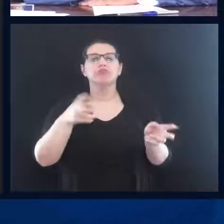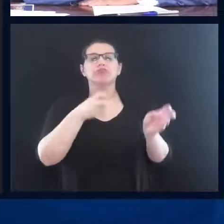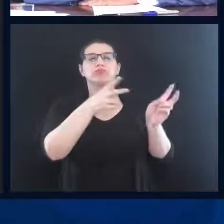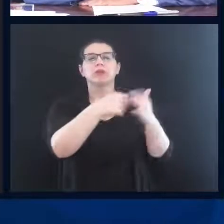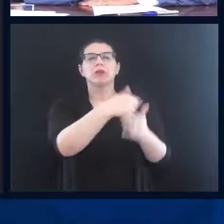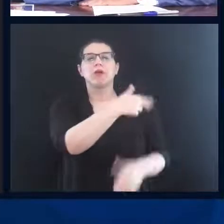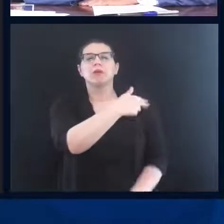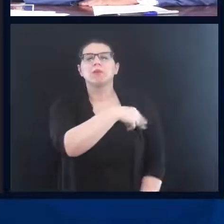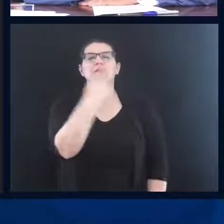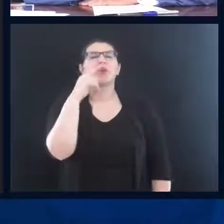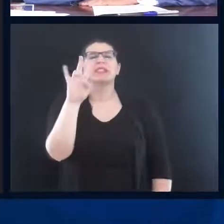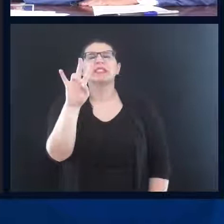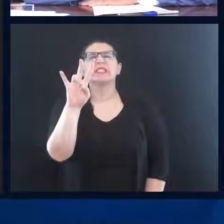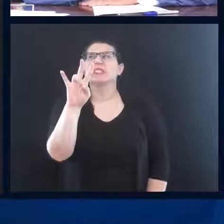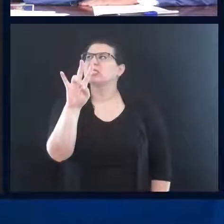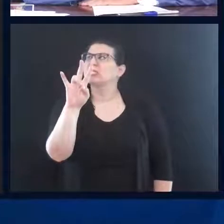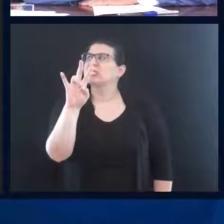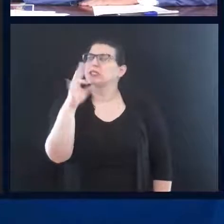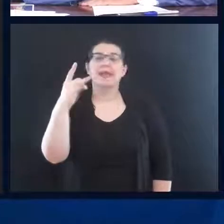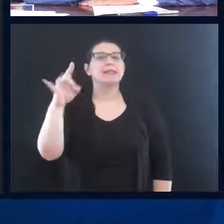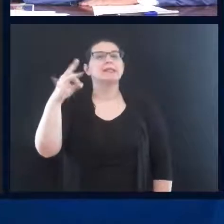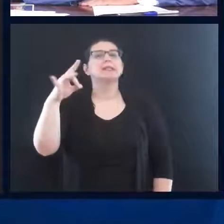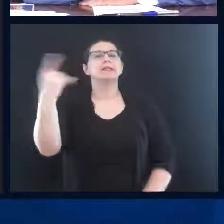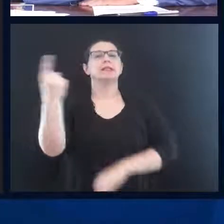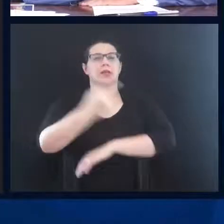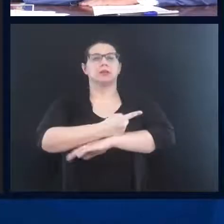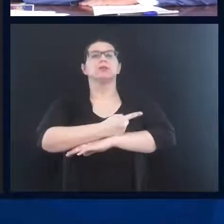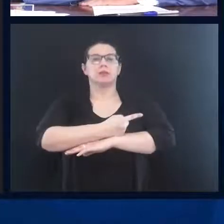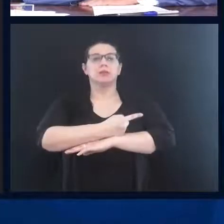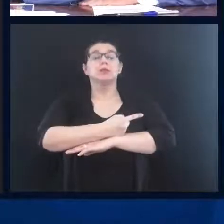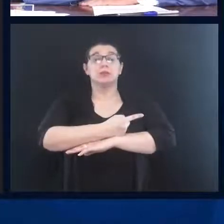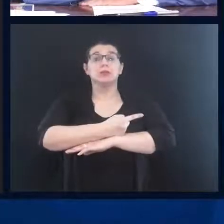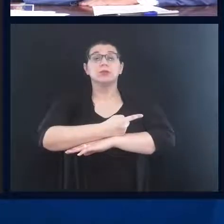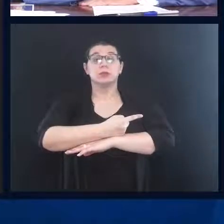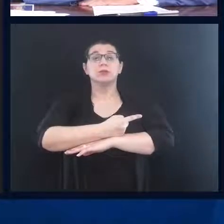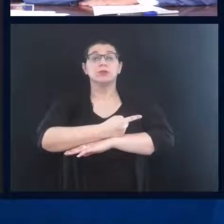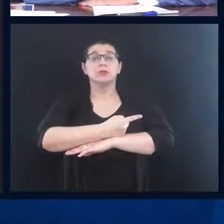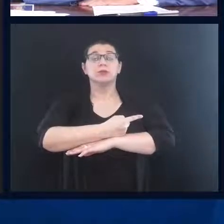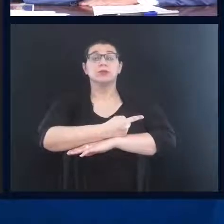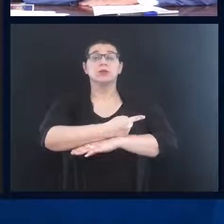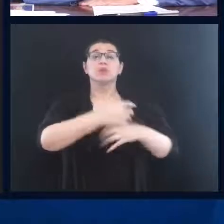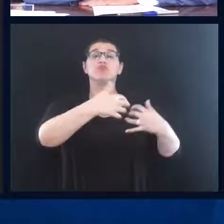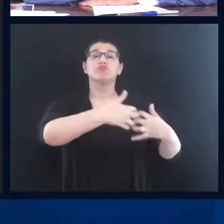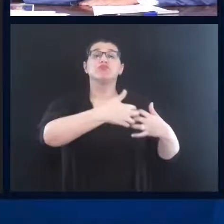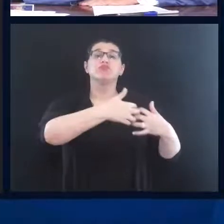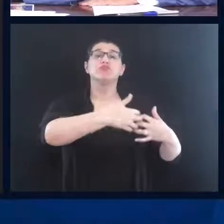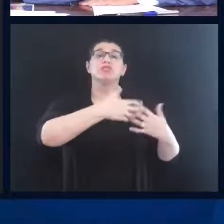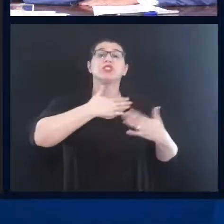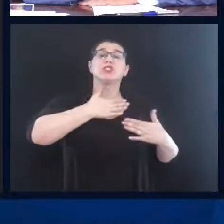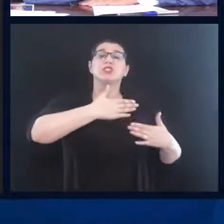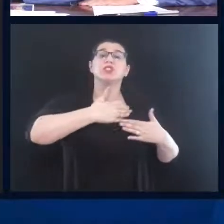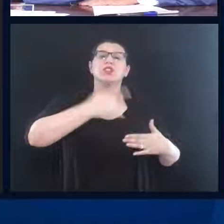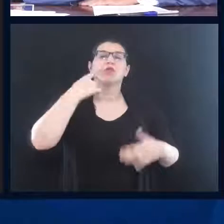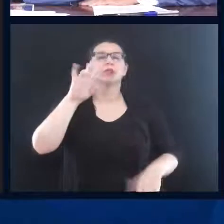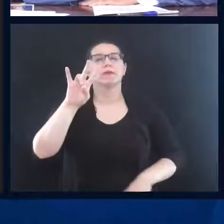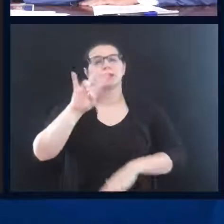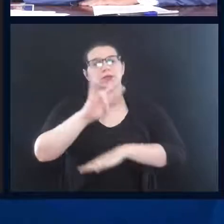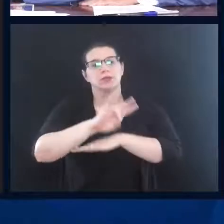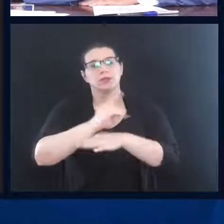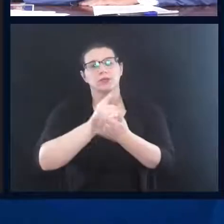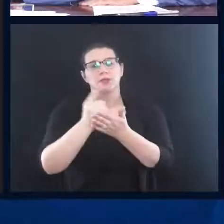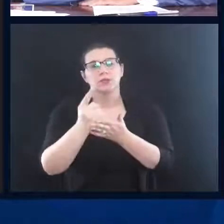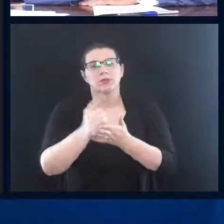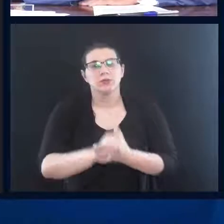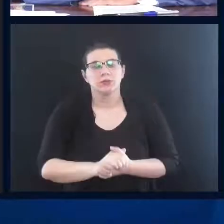hospital for 18 days. And was on a ventilator for 7 days. His